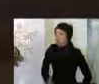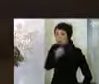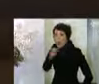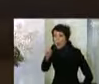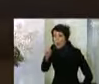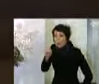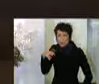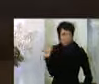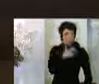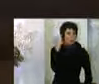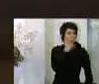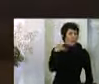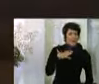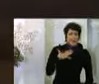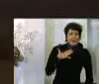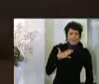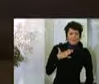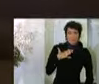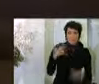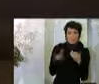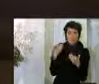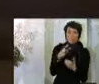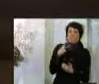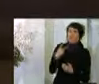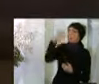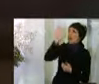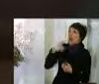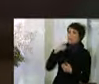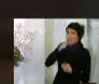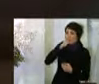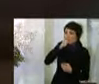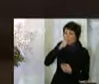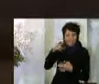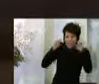So is, ooh, that was almost the voice of God herself.